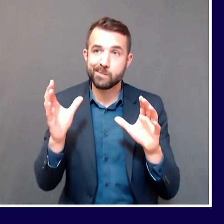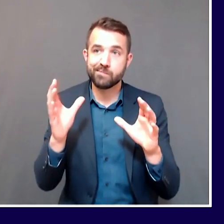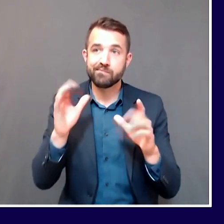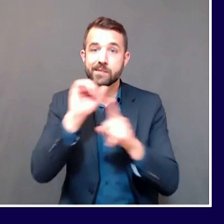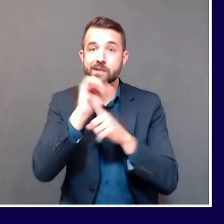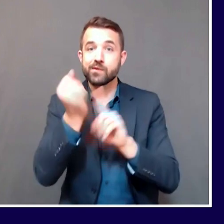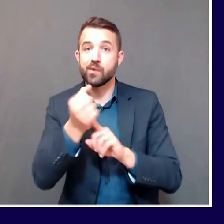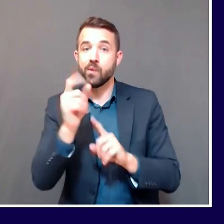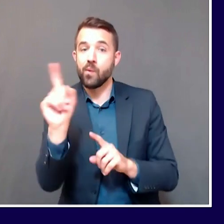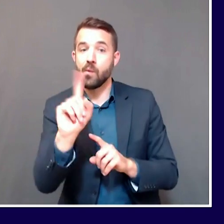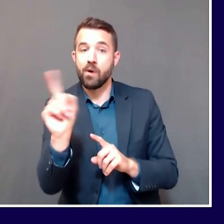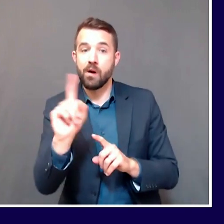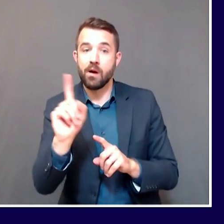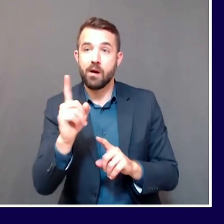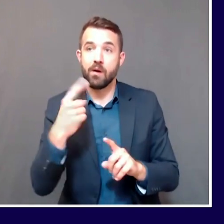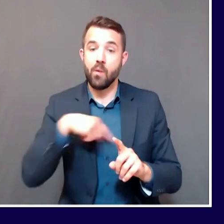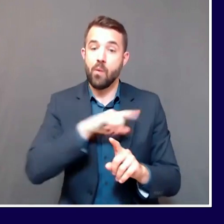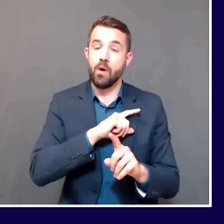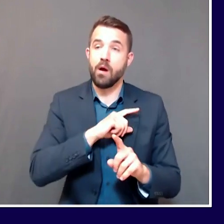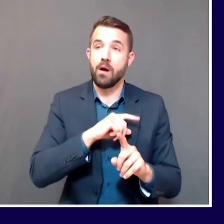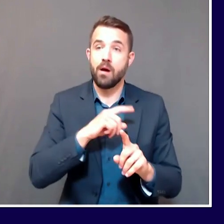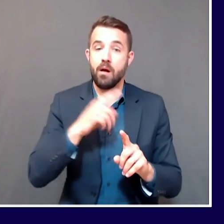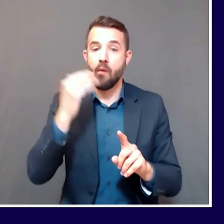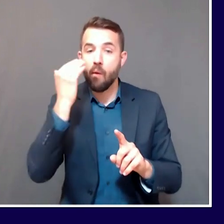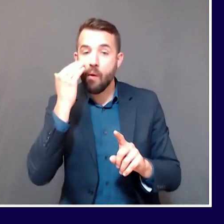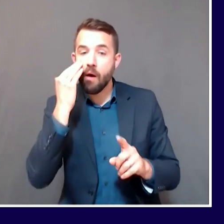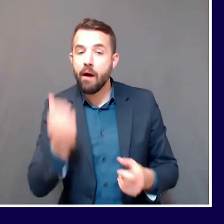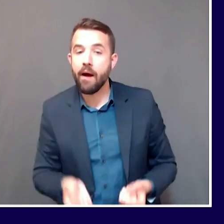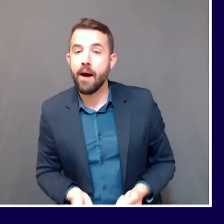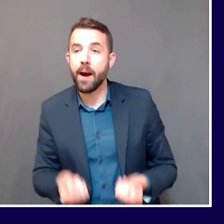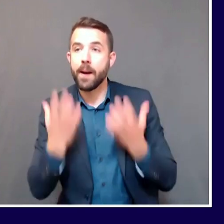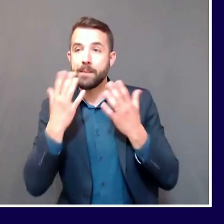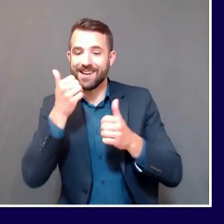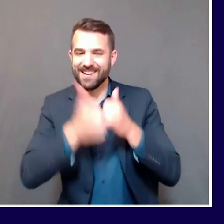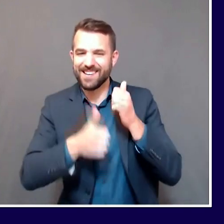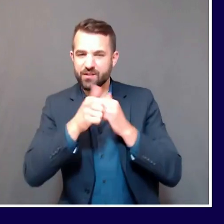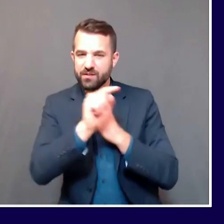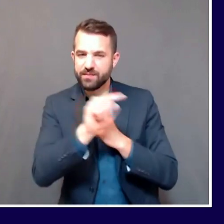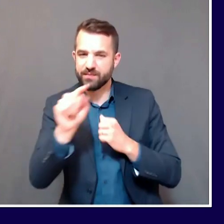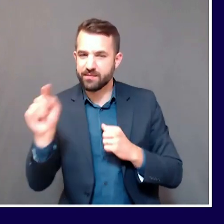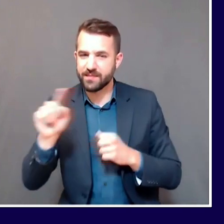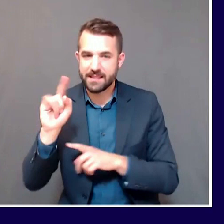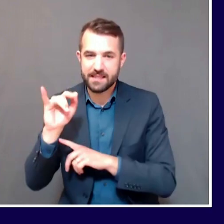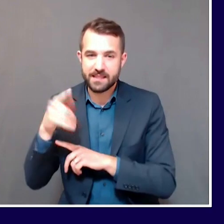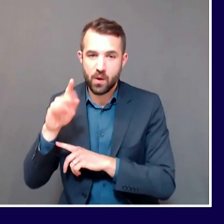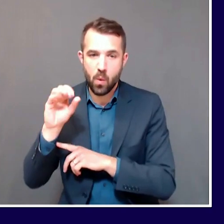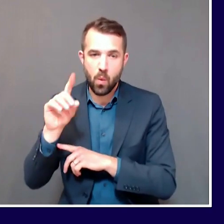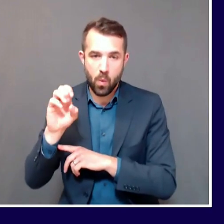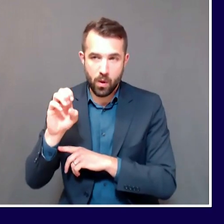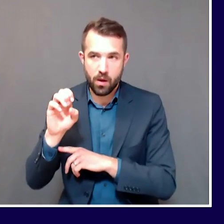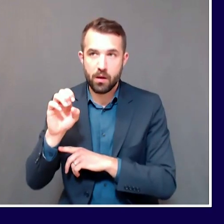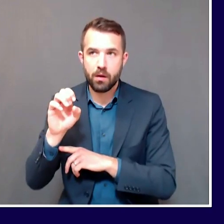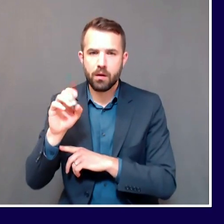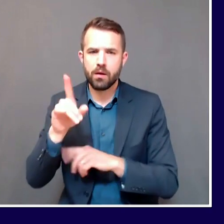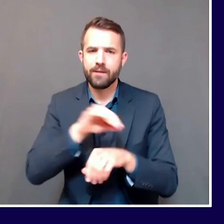cases per municipality or zip code would influence the CDC's public health response?